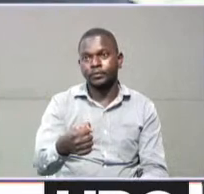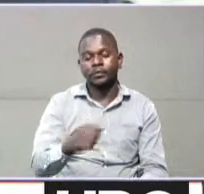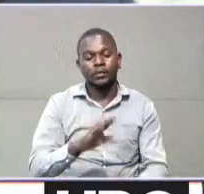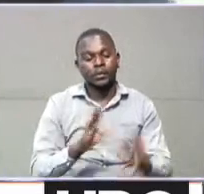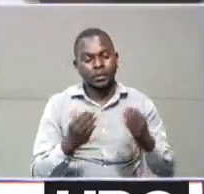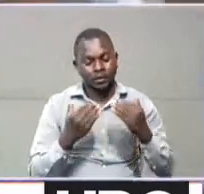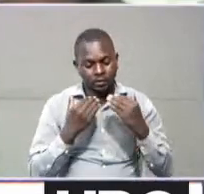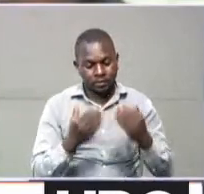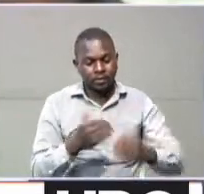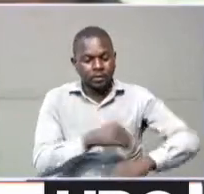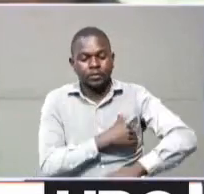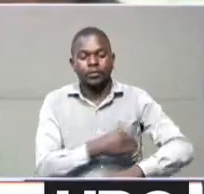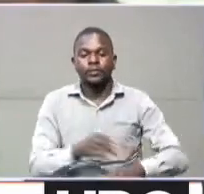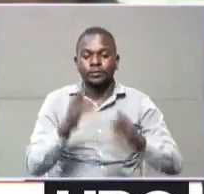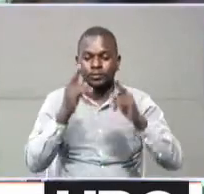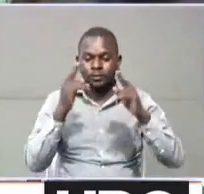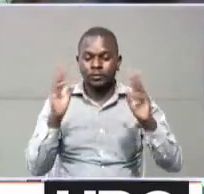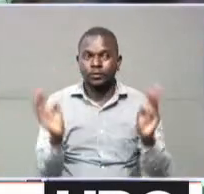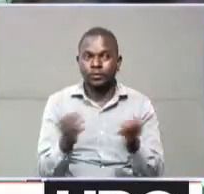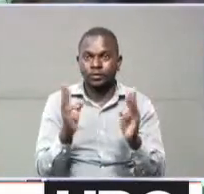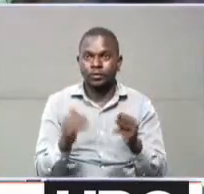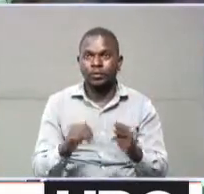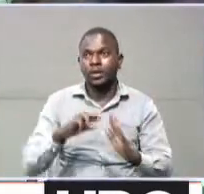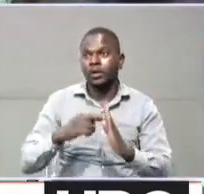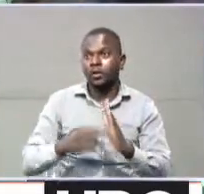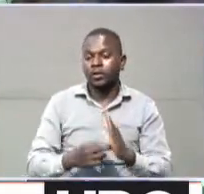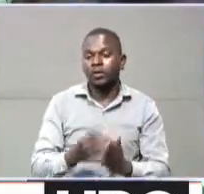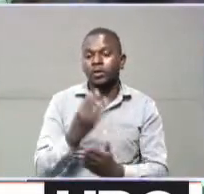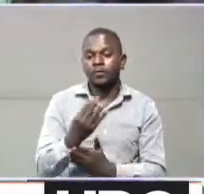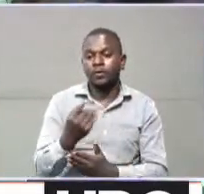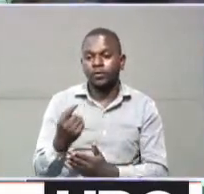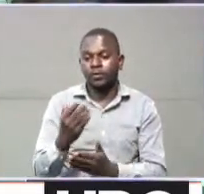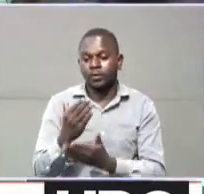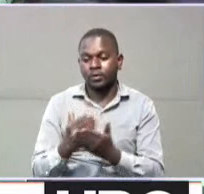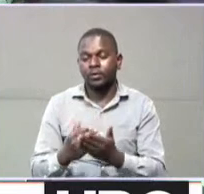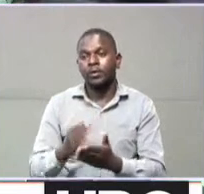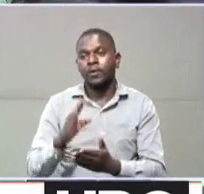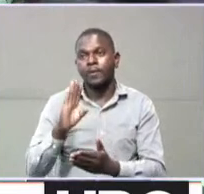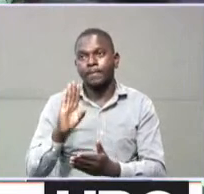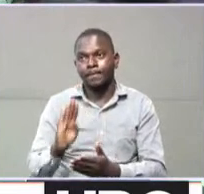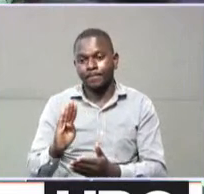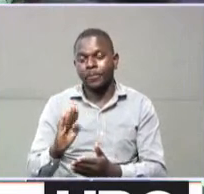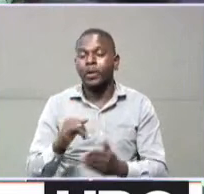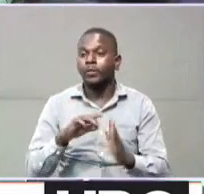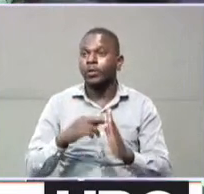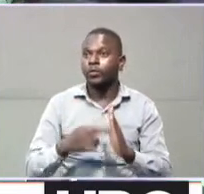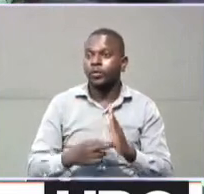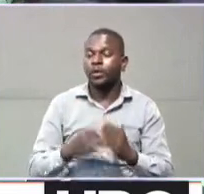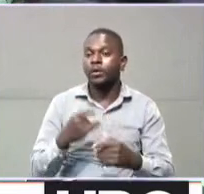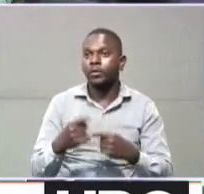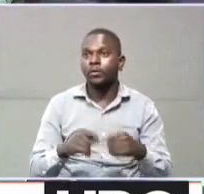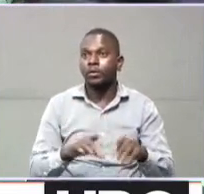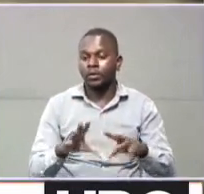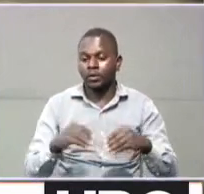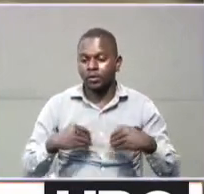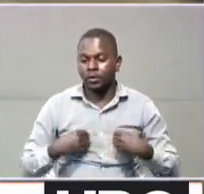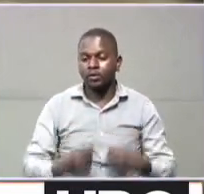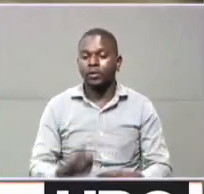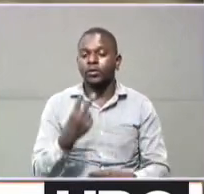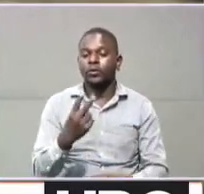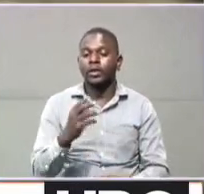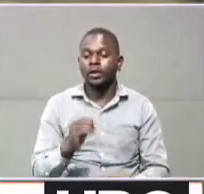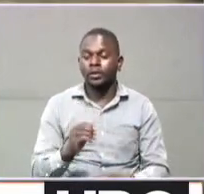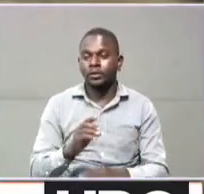uh honorable chief whip according to rule 41 sub rule 8 b of our rules of procedure allows us 20 minutes